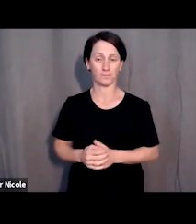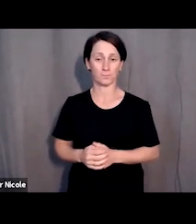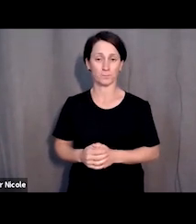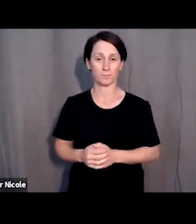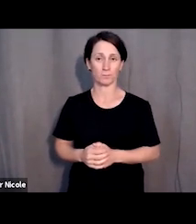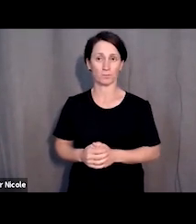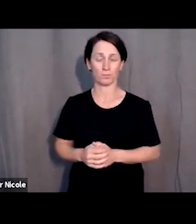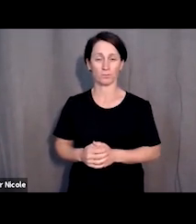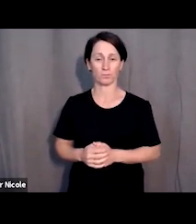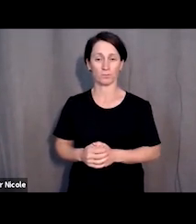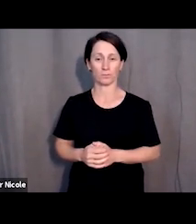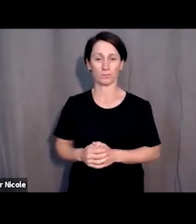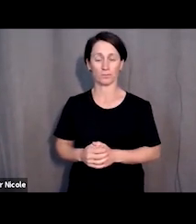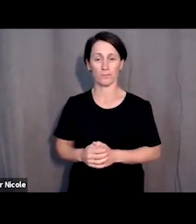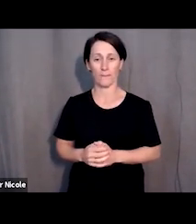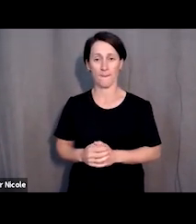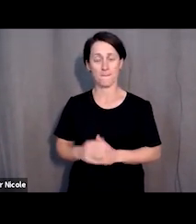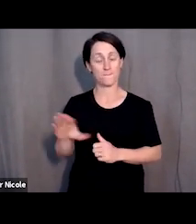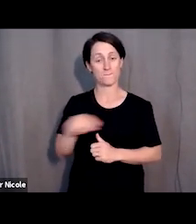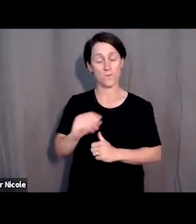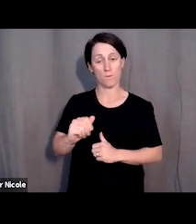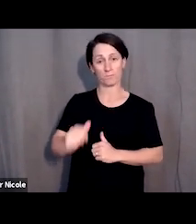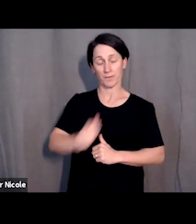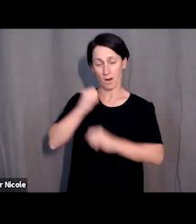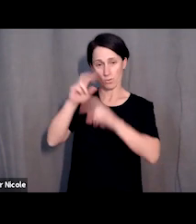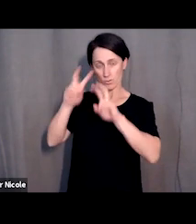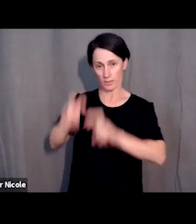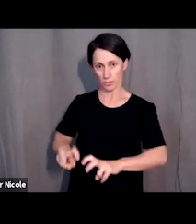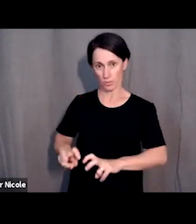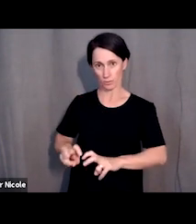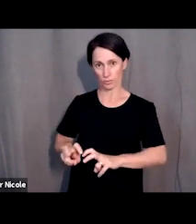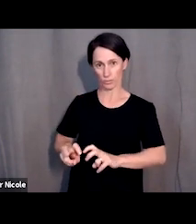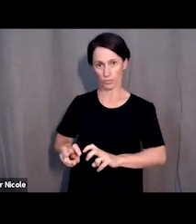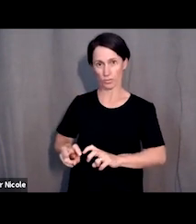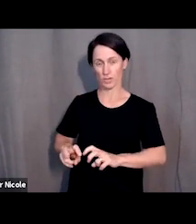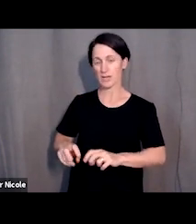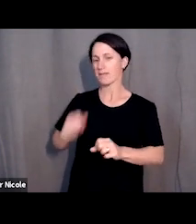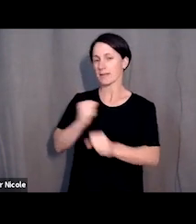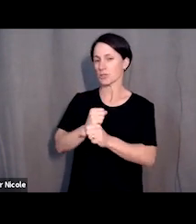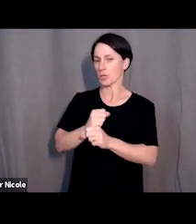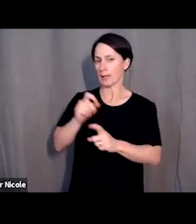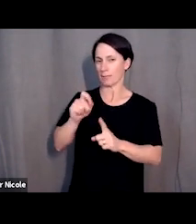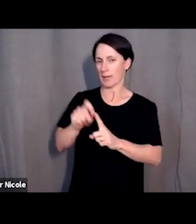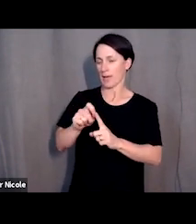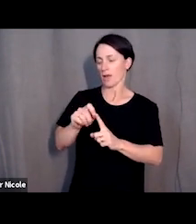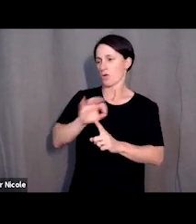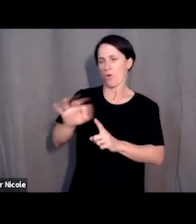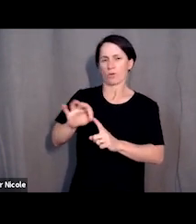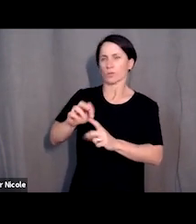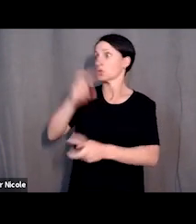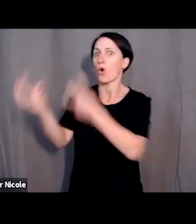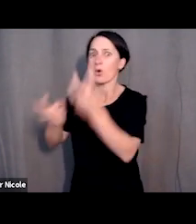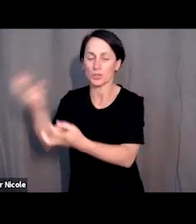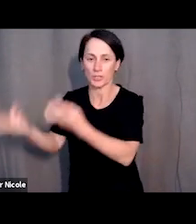lot of GPs, from evidence that we could see, GPs sort of coming out to look for or setting up